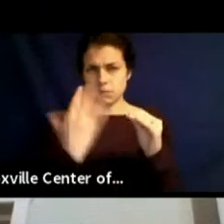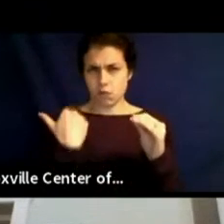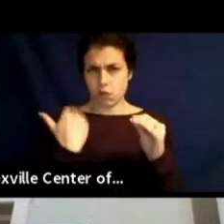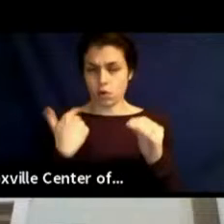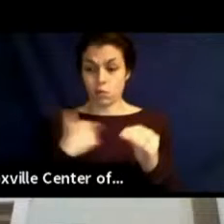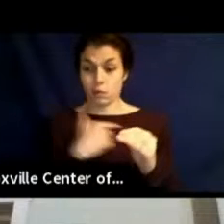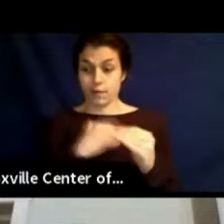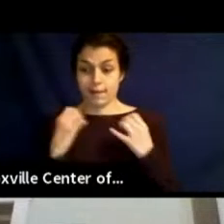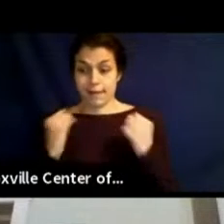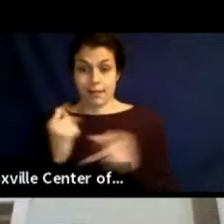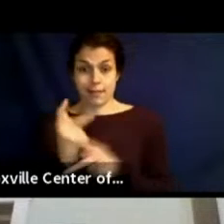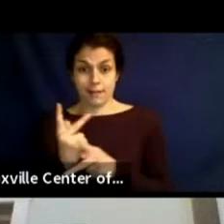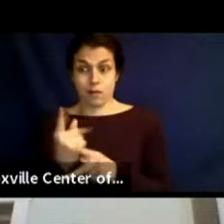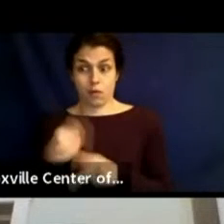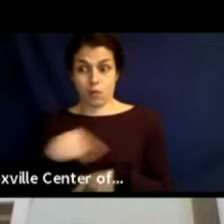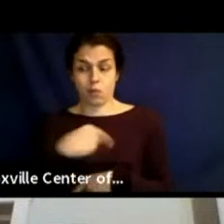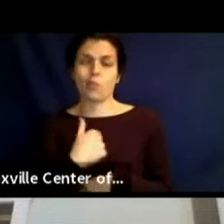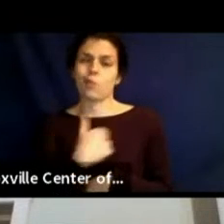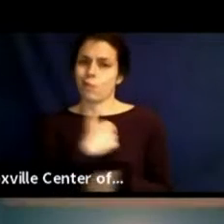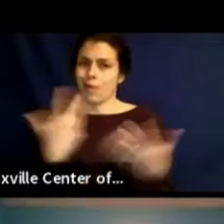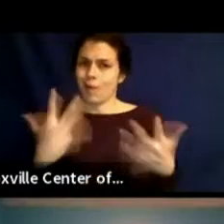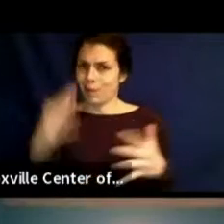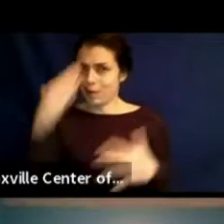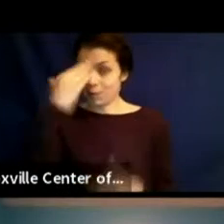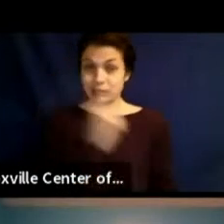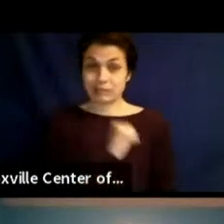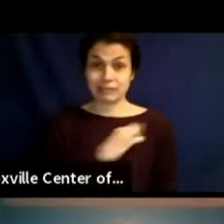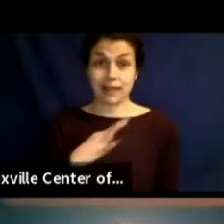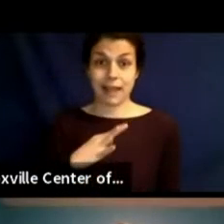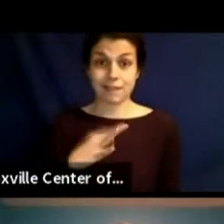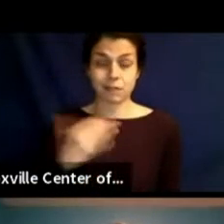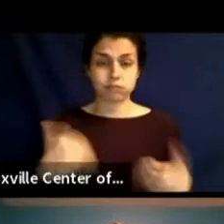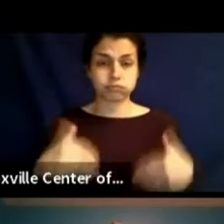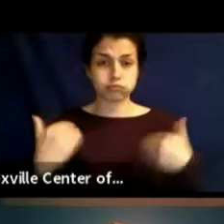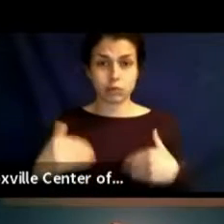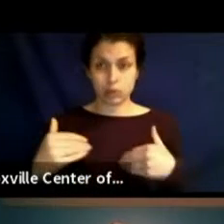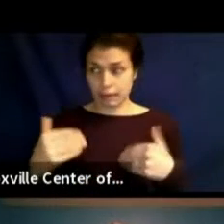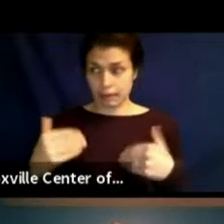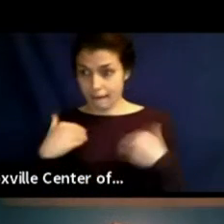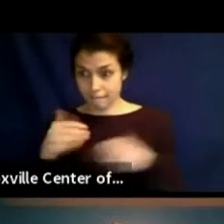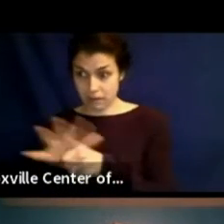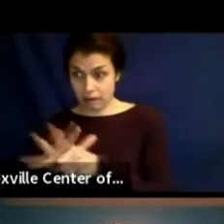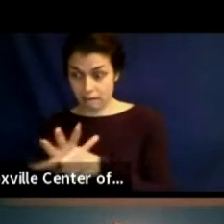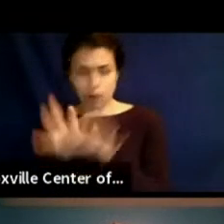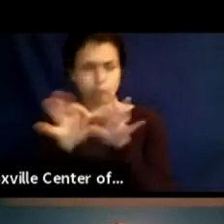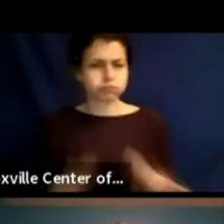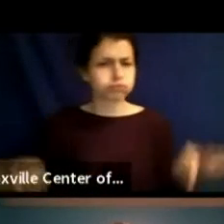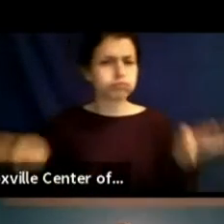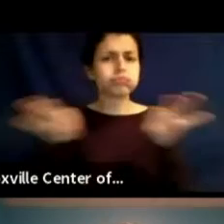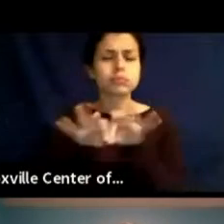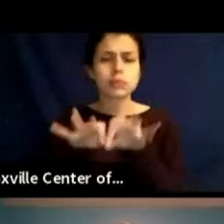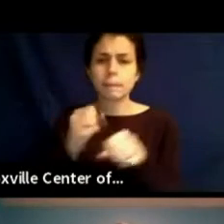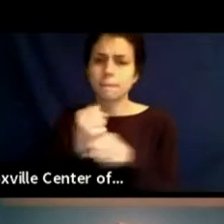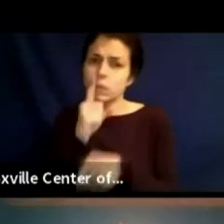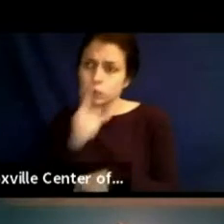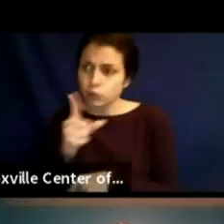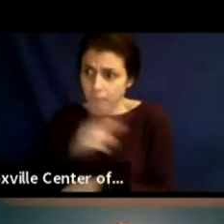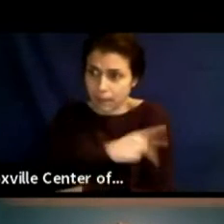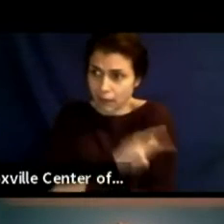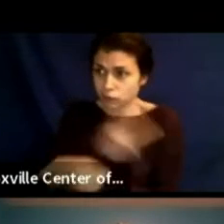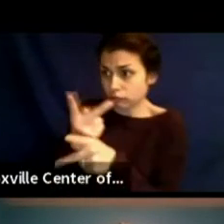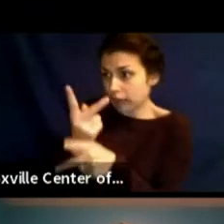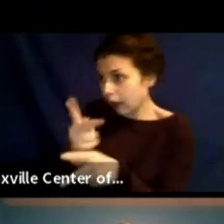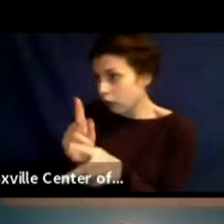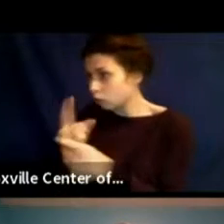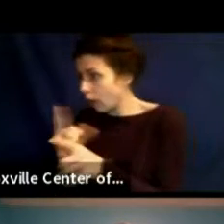that staffing is a really critical piece of making sure patients get the care they need. And so I'm wondering if you